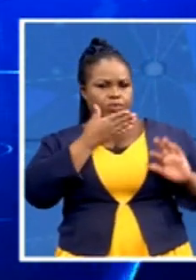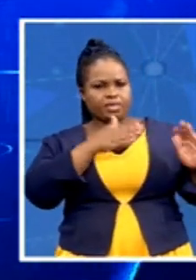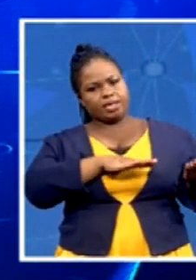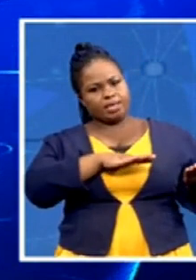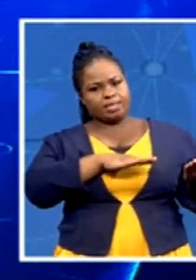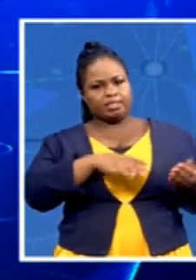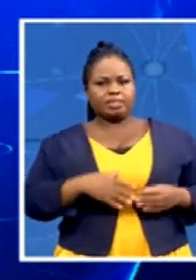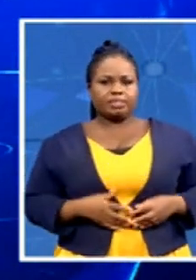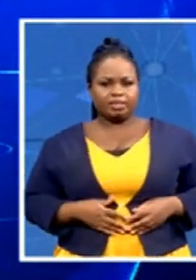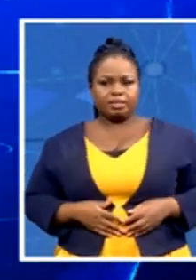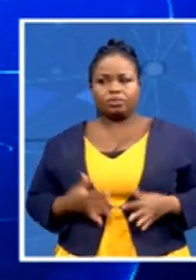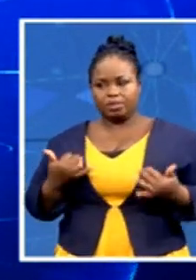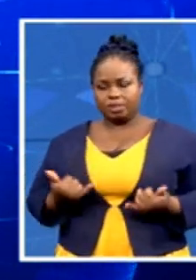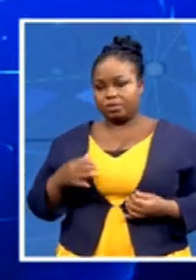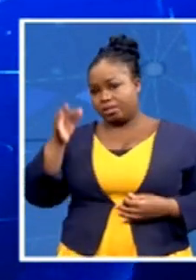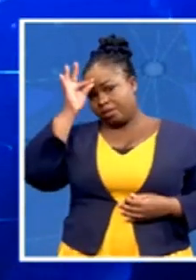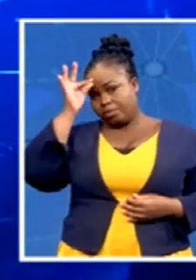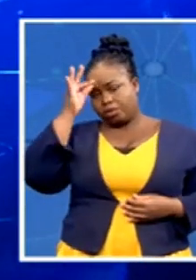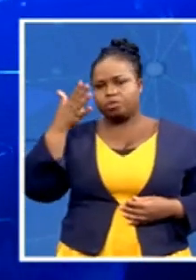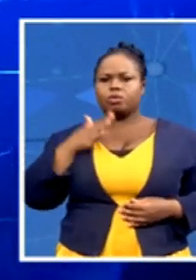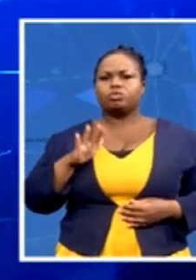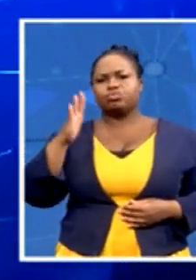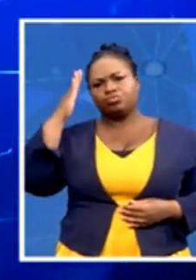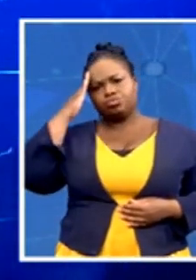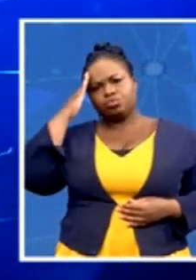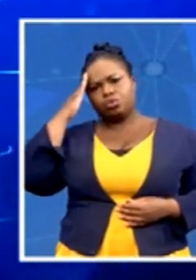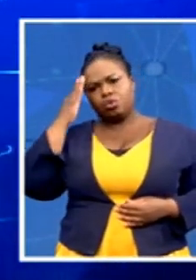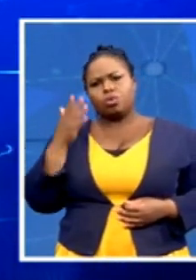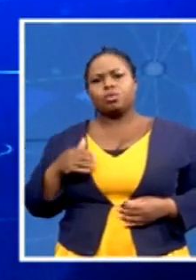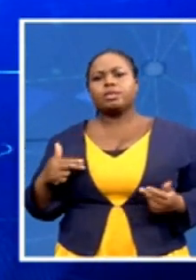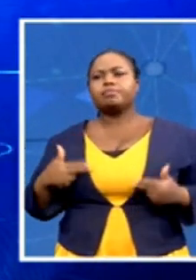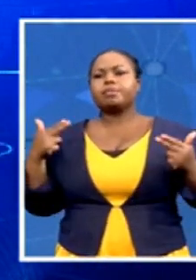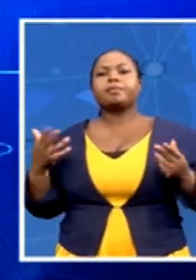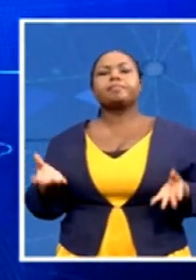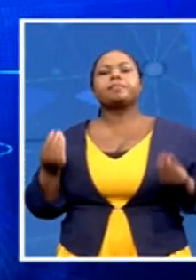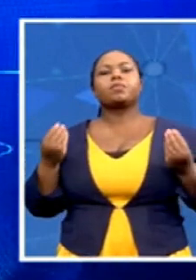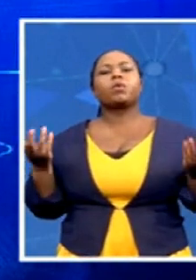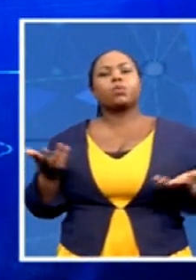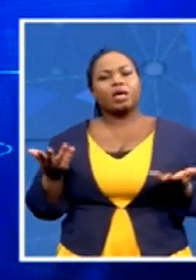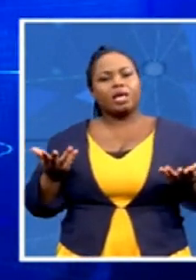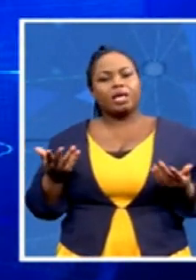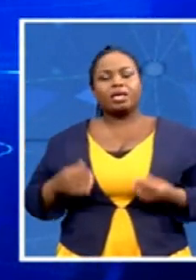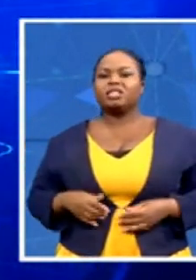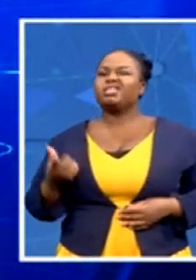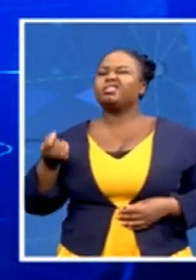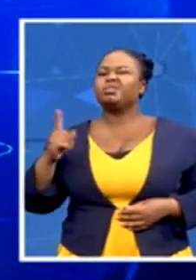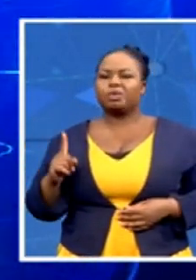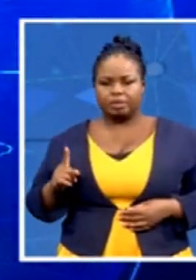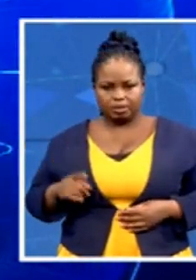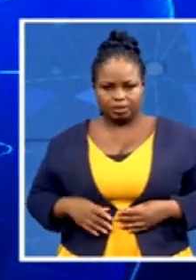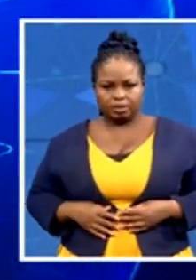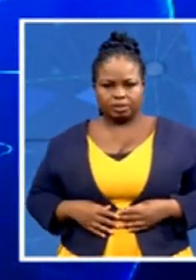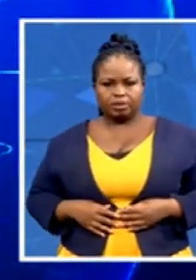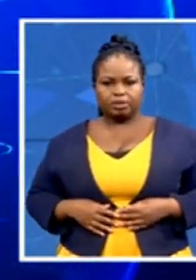to know, where did he get the firearm? What did he do with it? And he